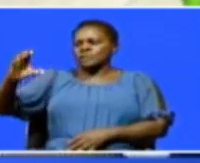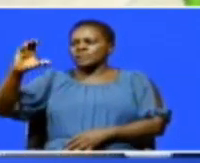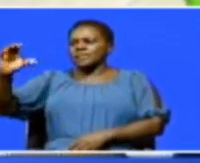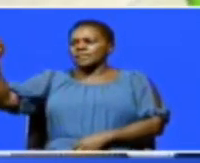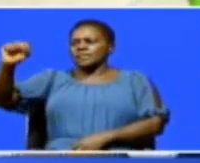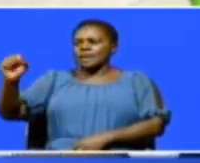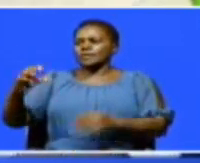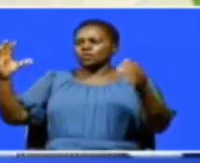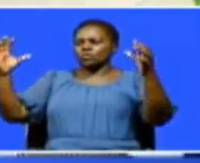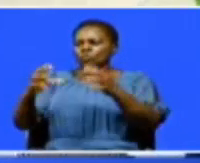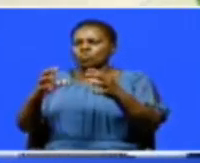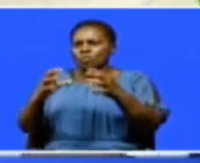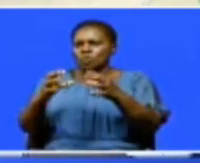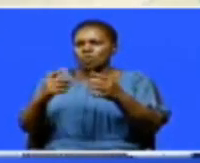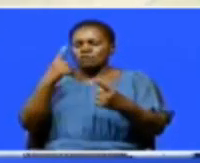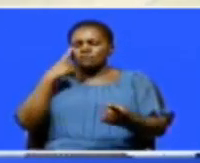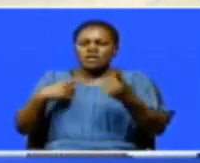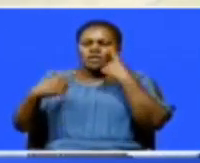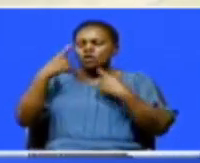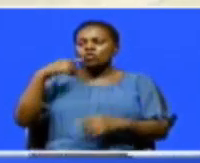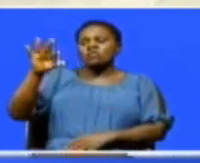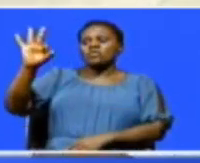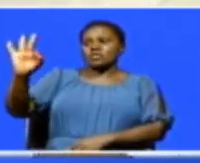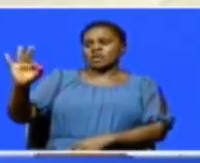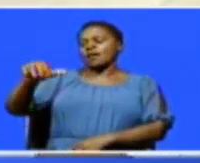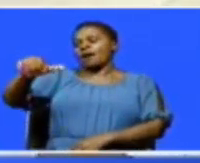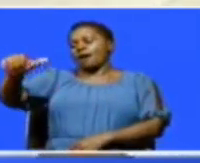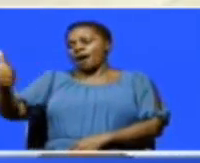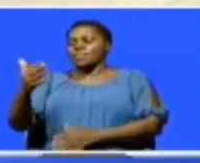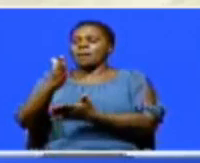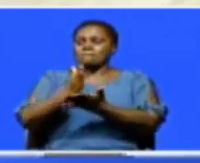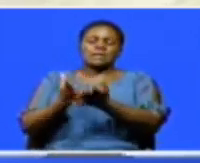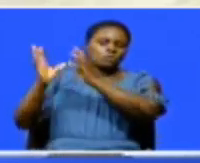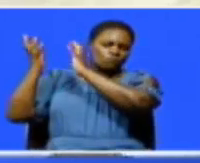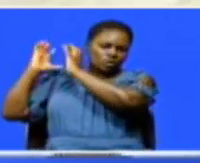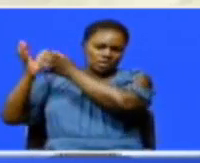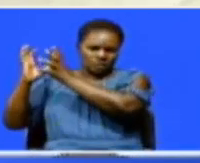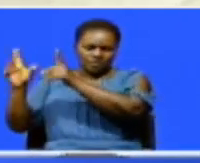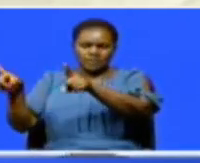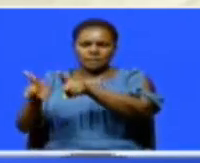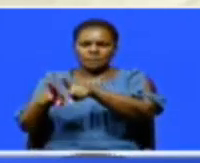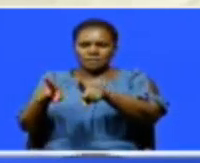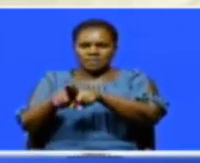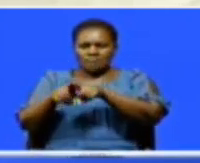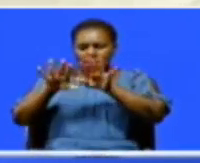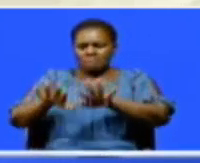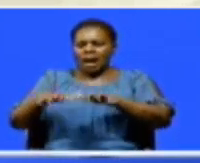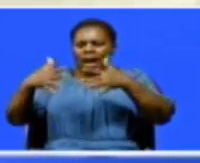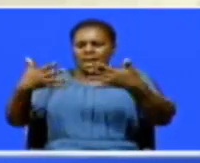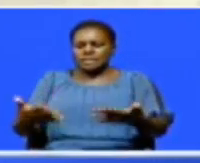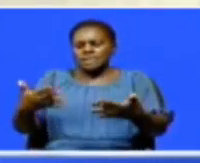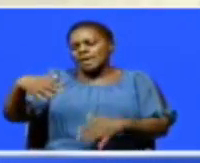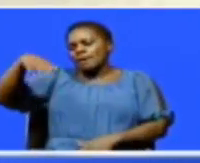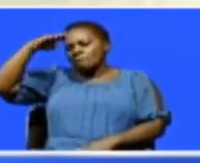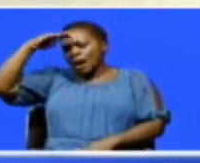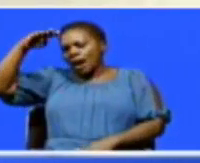Cabinet, attended about 3 funerals in Rabai and other parts of Kilifi. He was spotted partying at a Kilifi